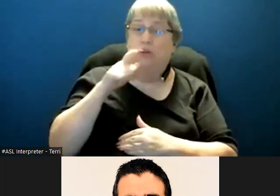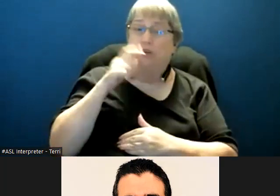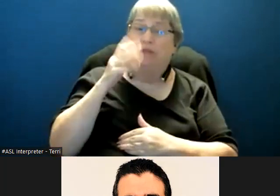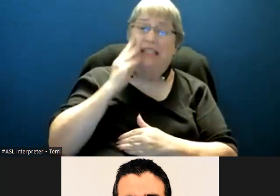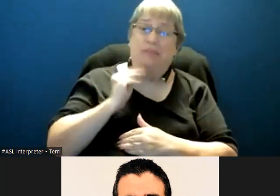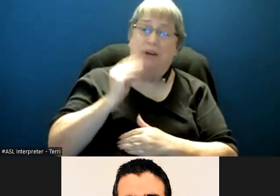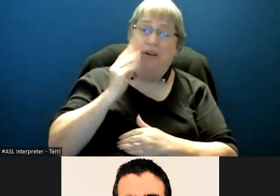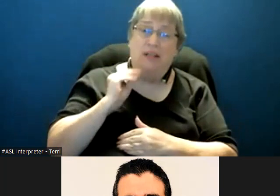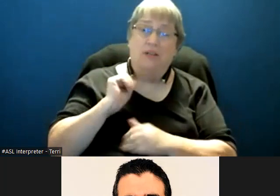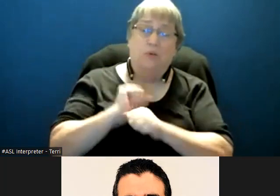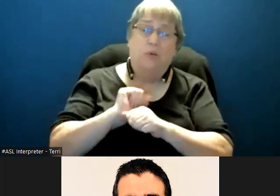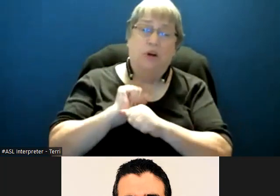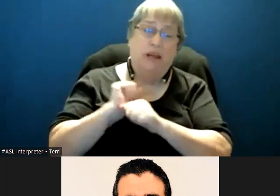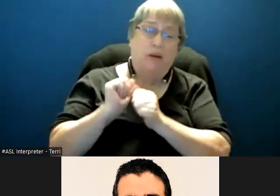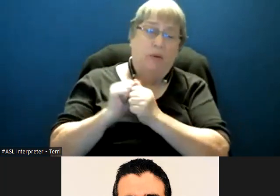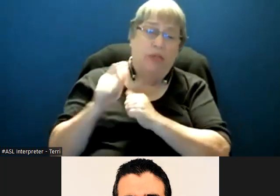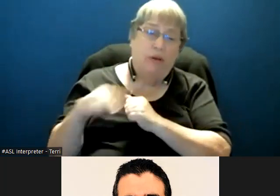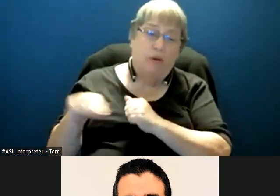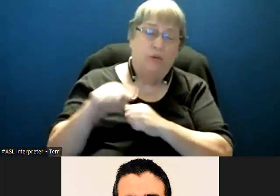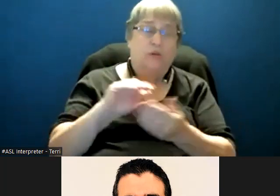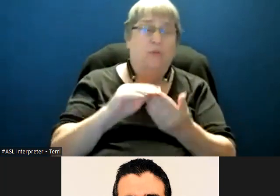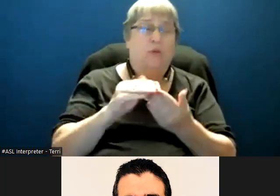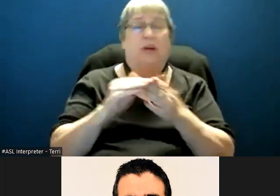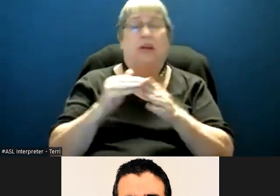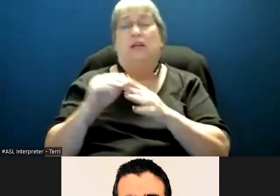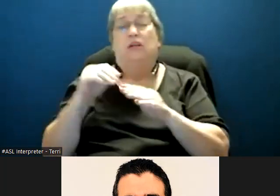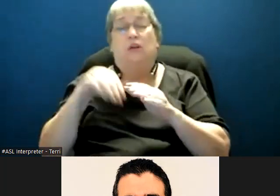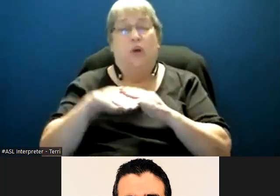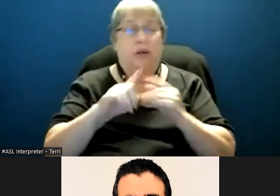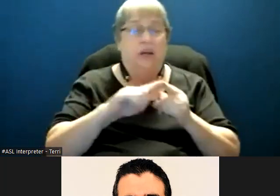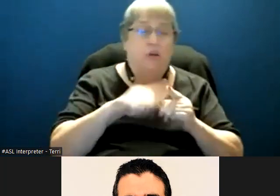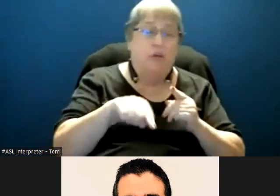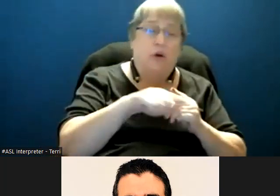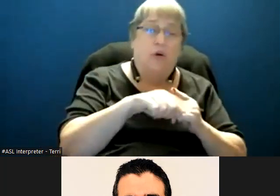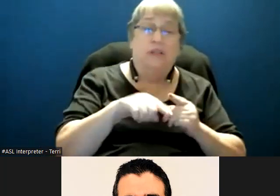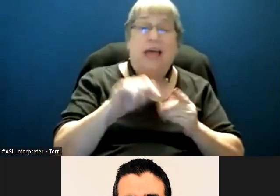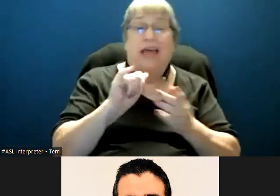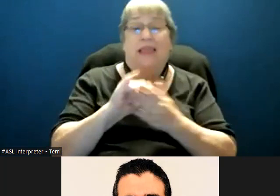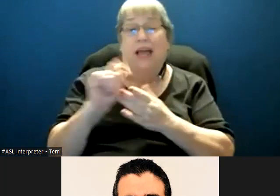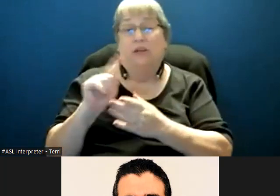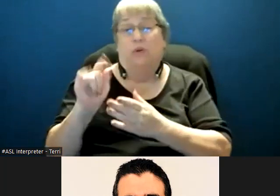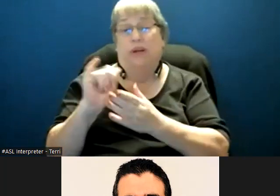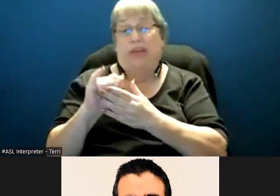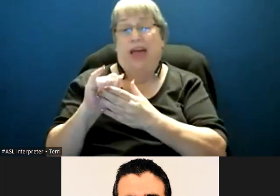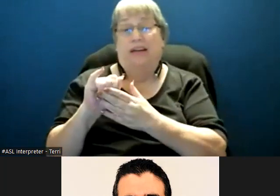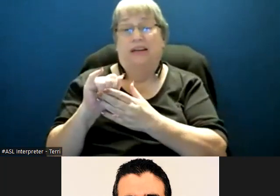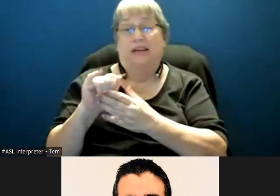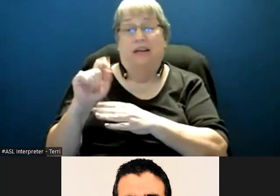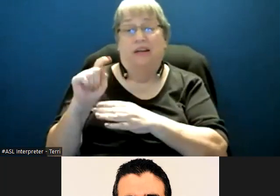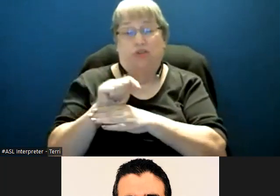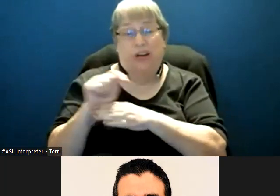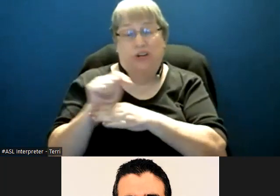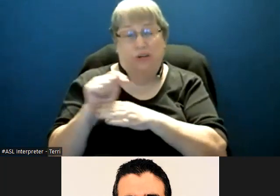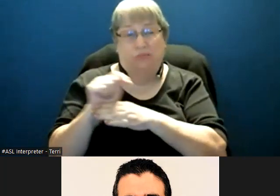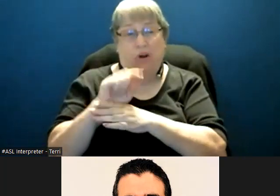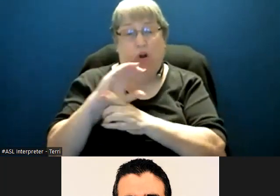communities, working hand in hand with providers. And that's where I do think cultural validation training has really helped them, when it's not just an online mandatory training, but it's like